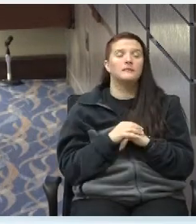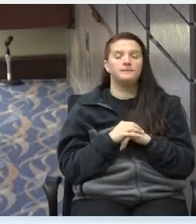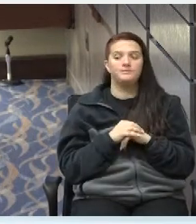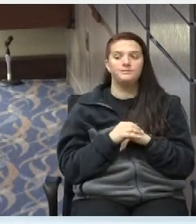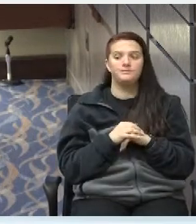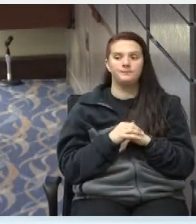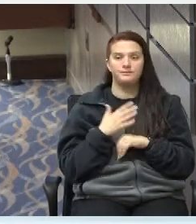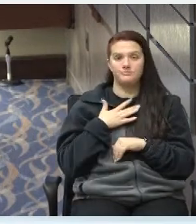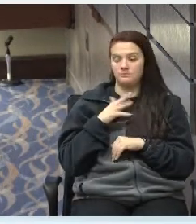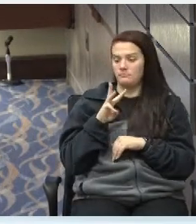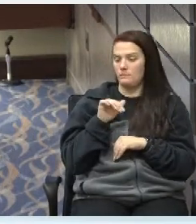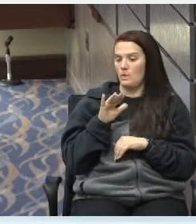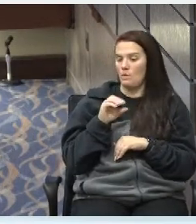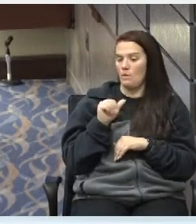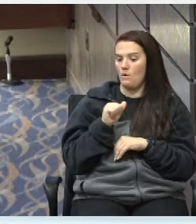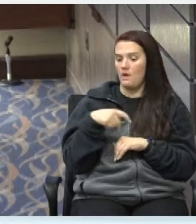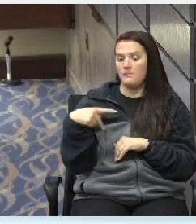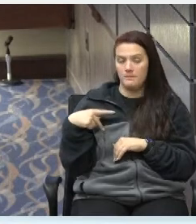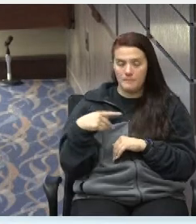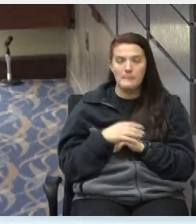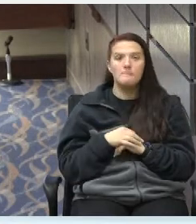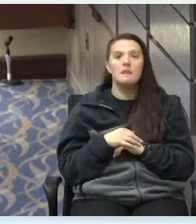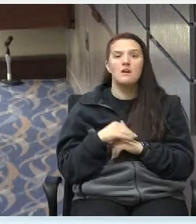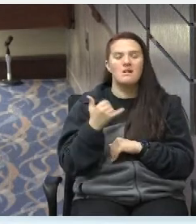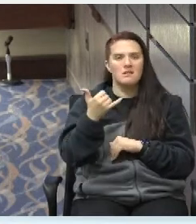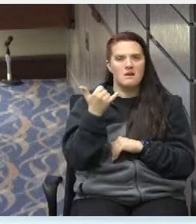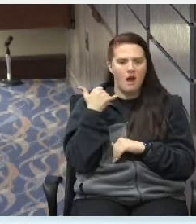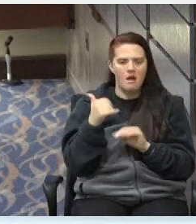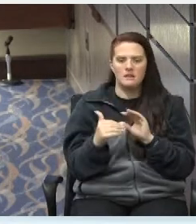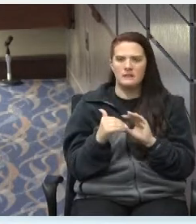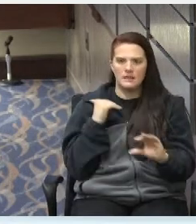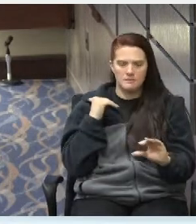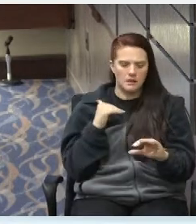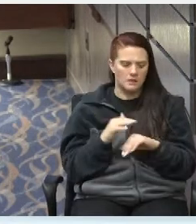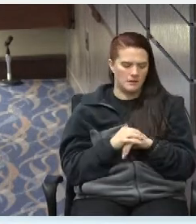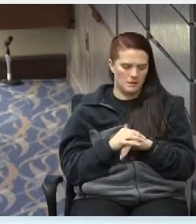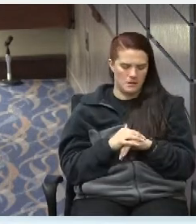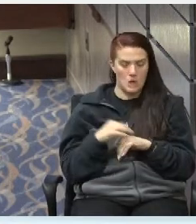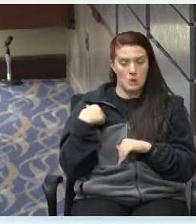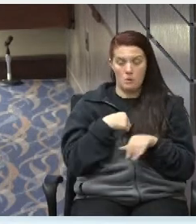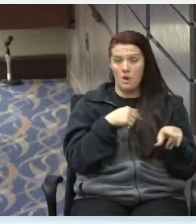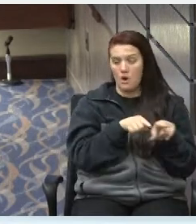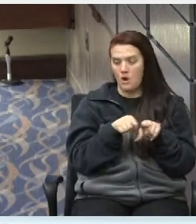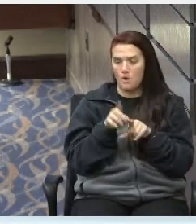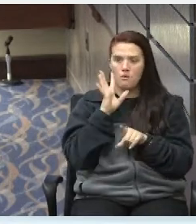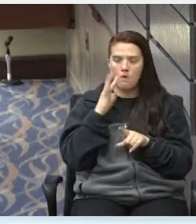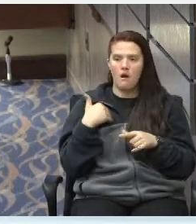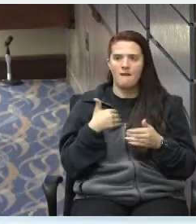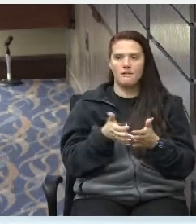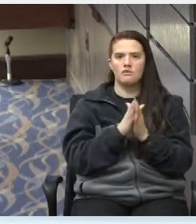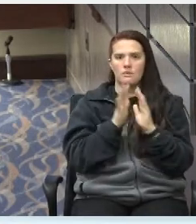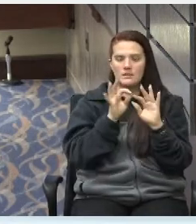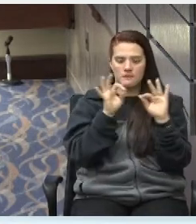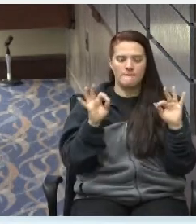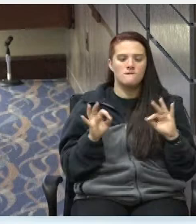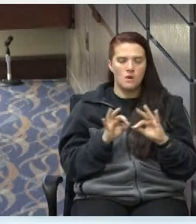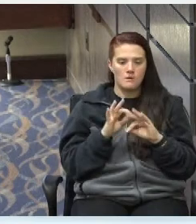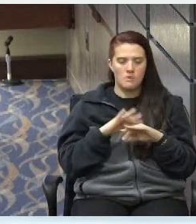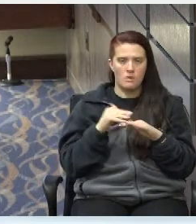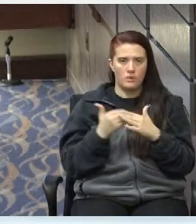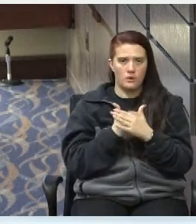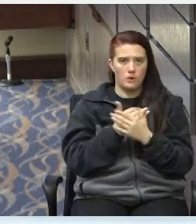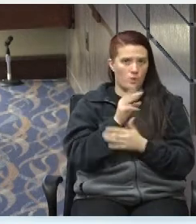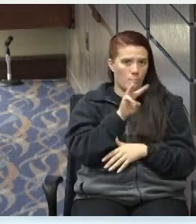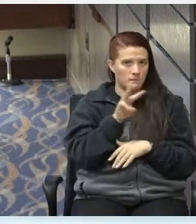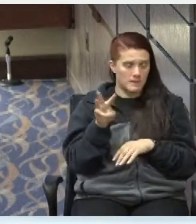My Waco app, call us or email us. And we're also going to have a request form on the new website